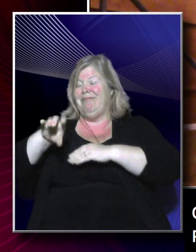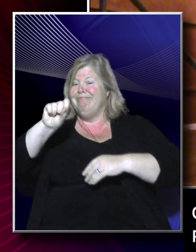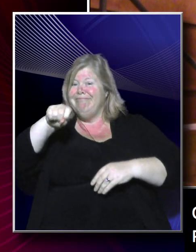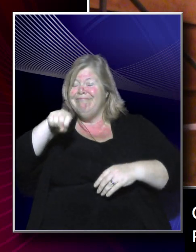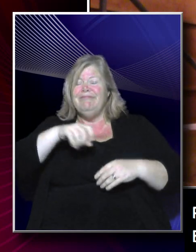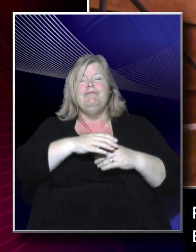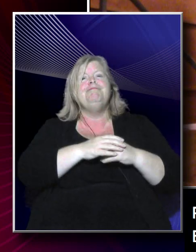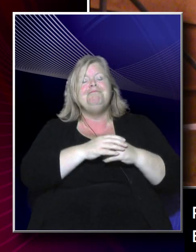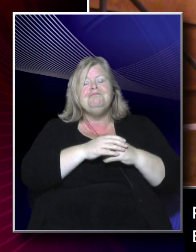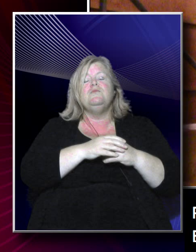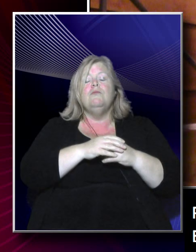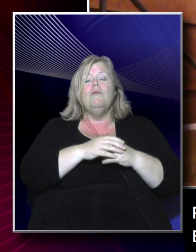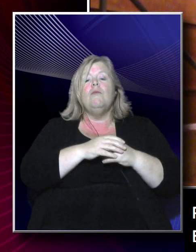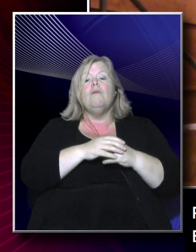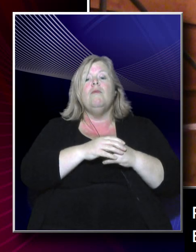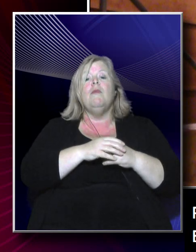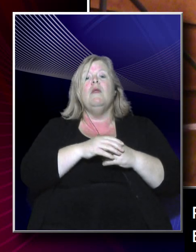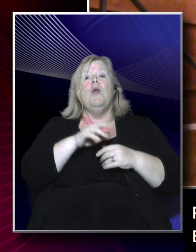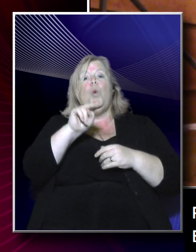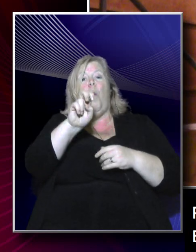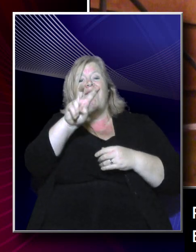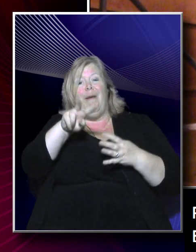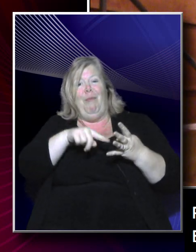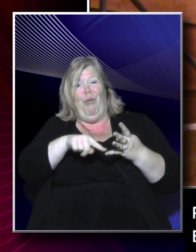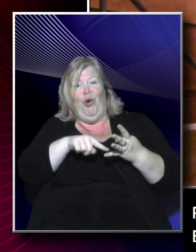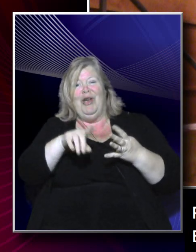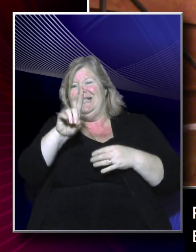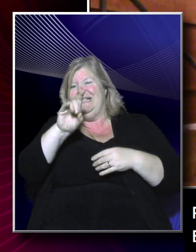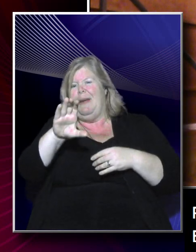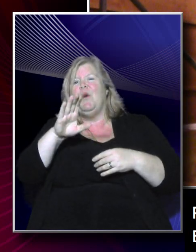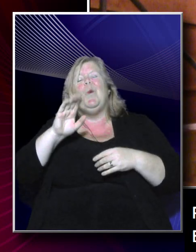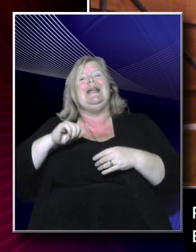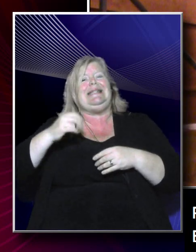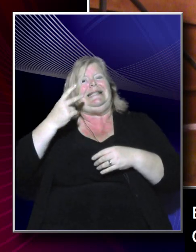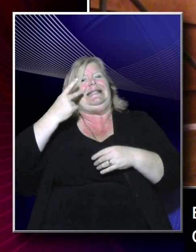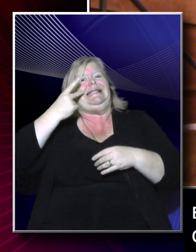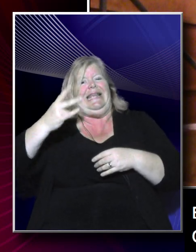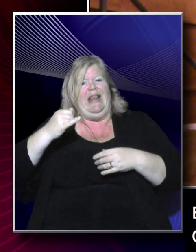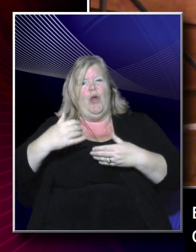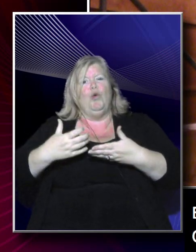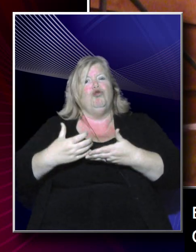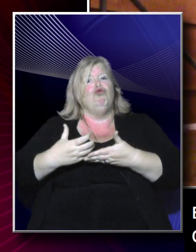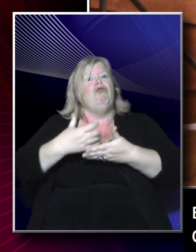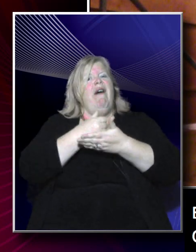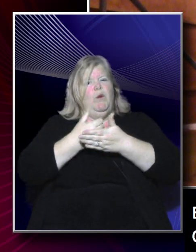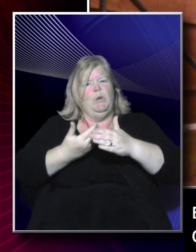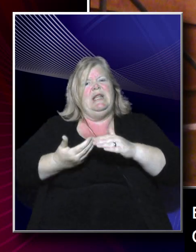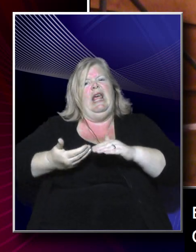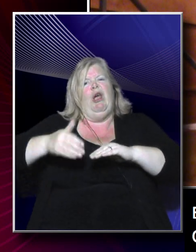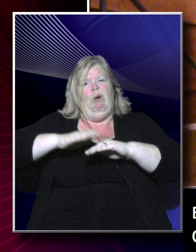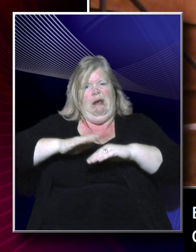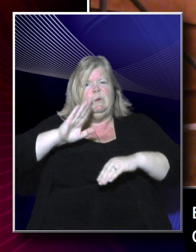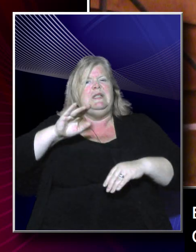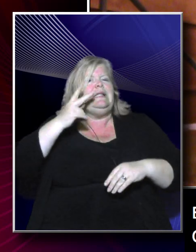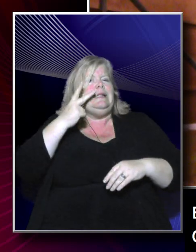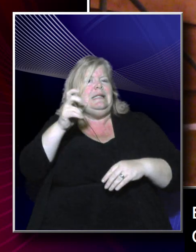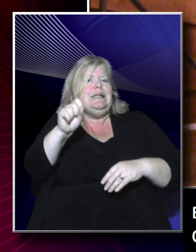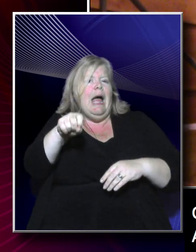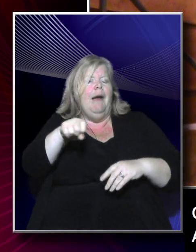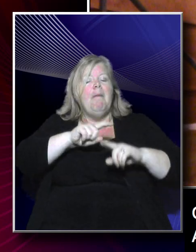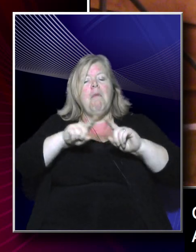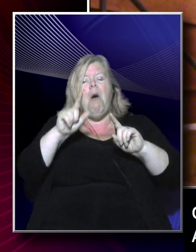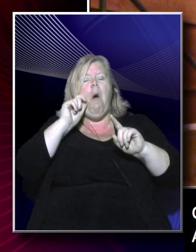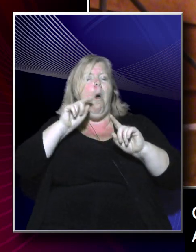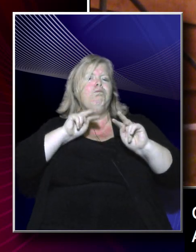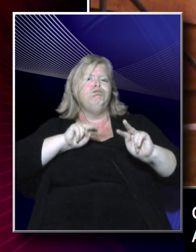early December, actually see our revenues increase. So there really is no concerns at this time, but I will continue to monitor